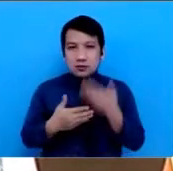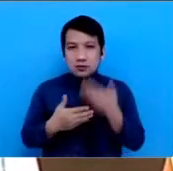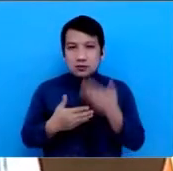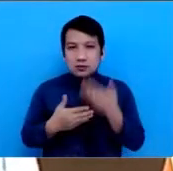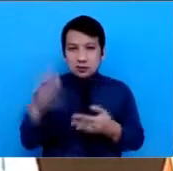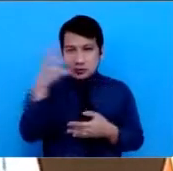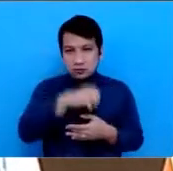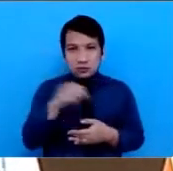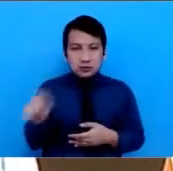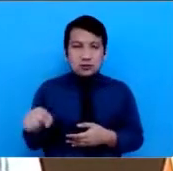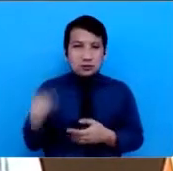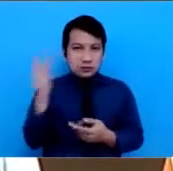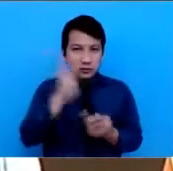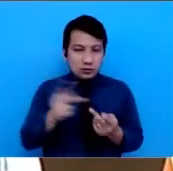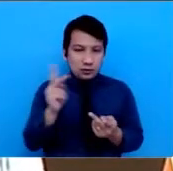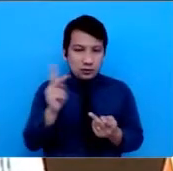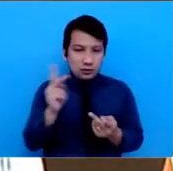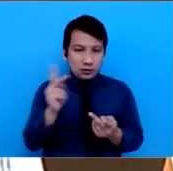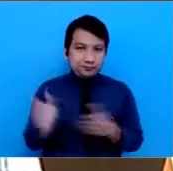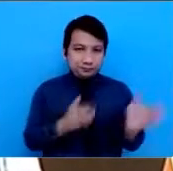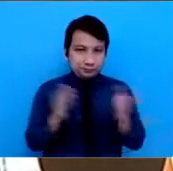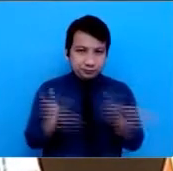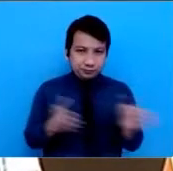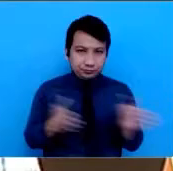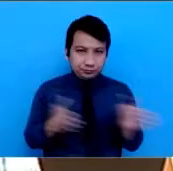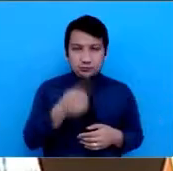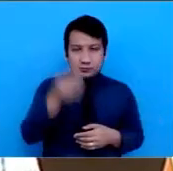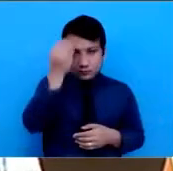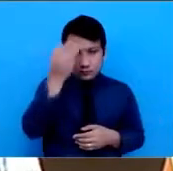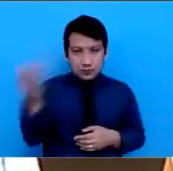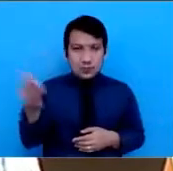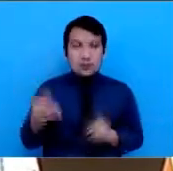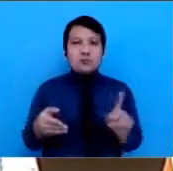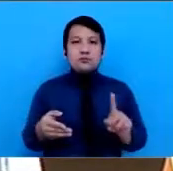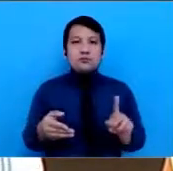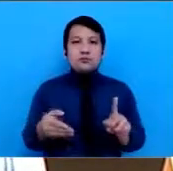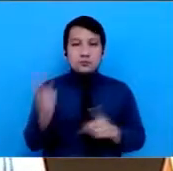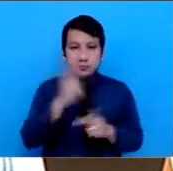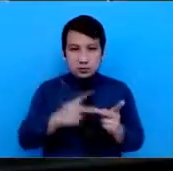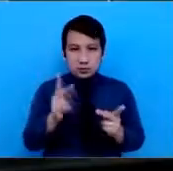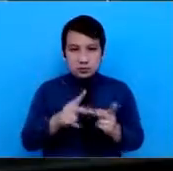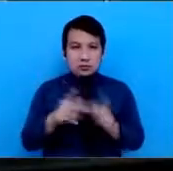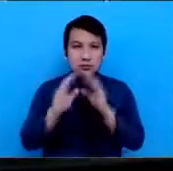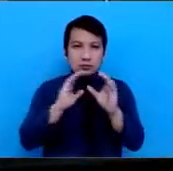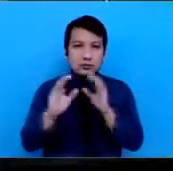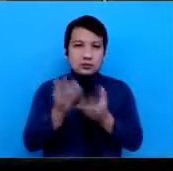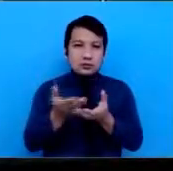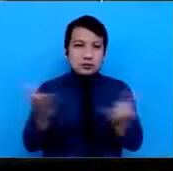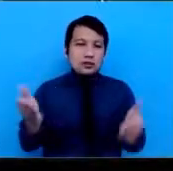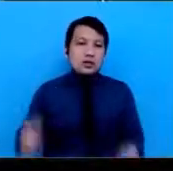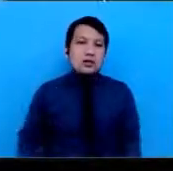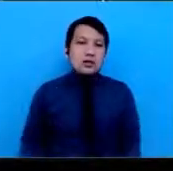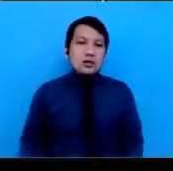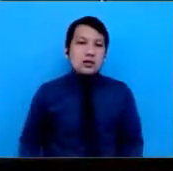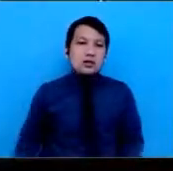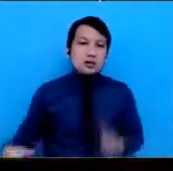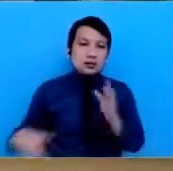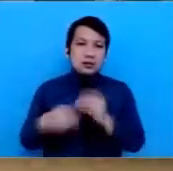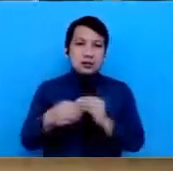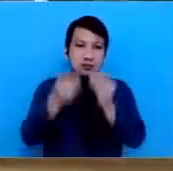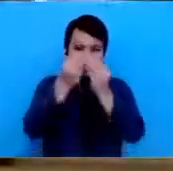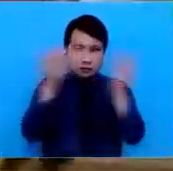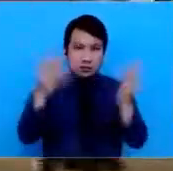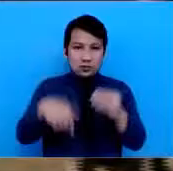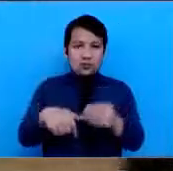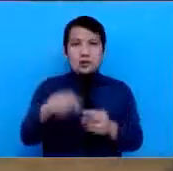for purposes of planning, for purposes of communication. Kasunod yan ang pagkakadetect ng